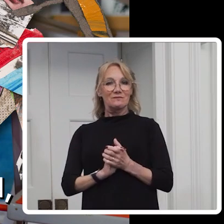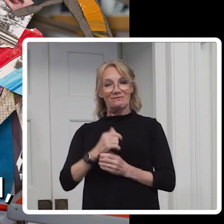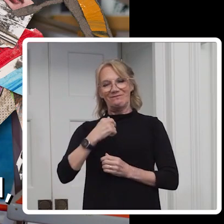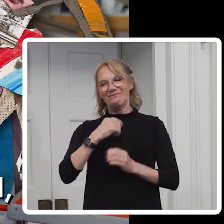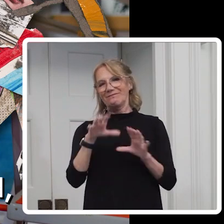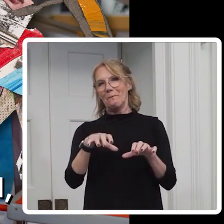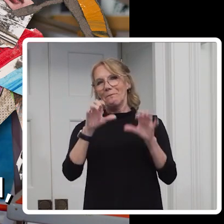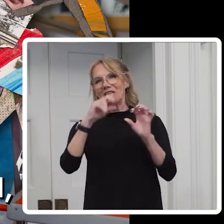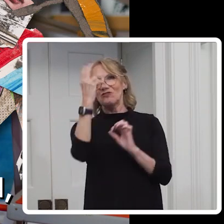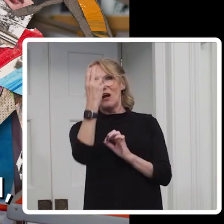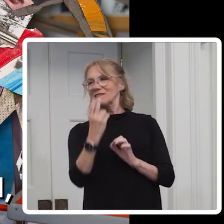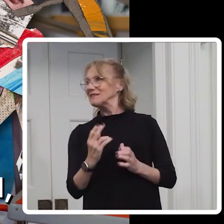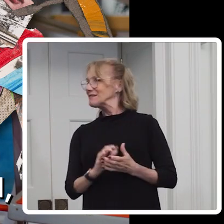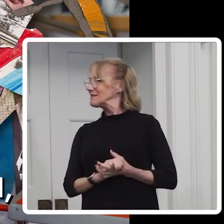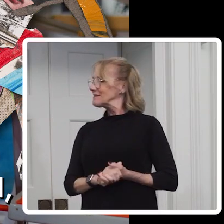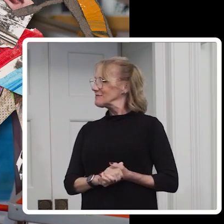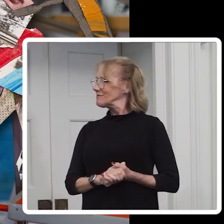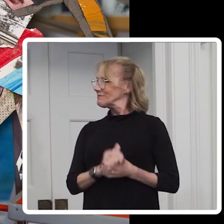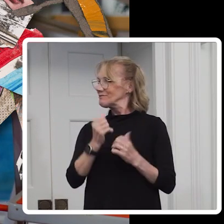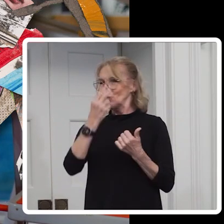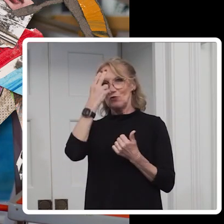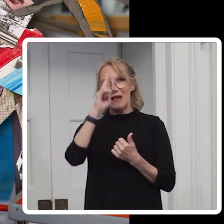Anyone could be a magic artist, though they could.